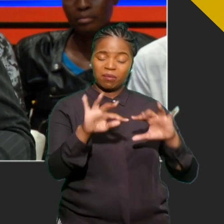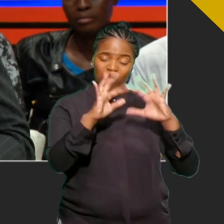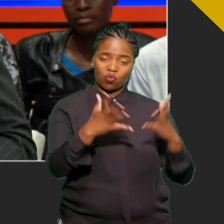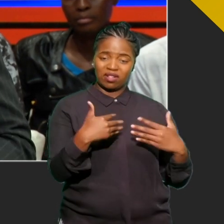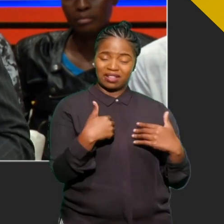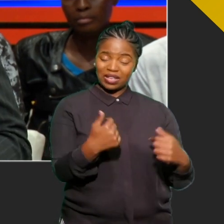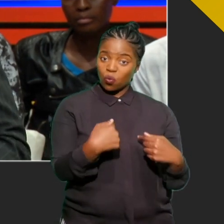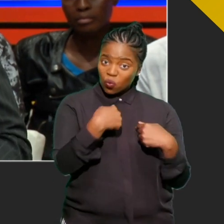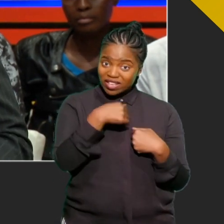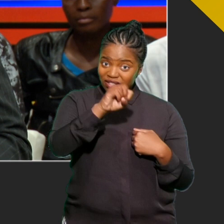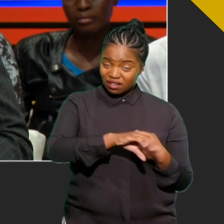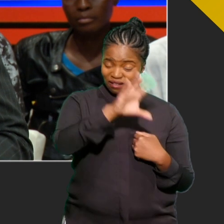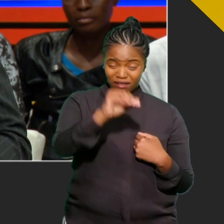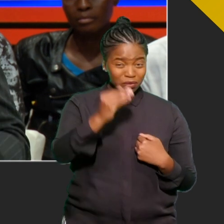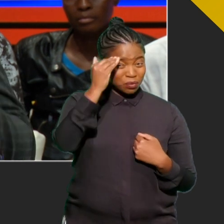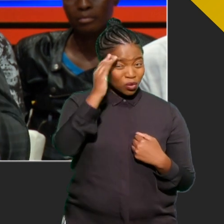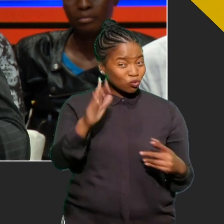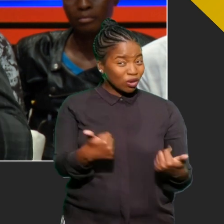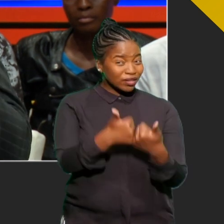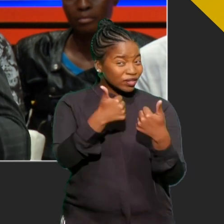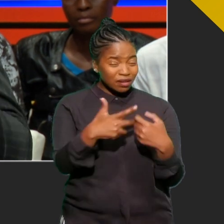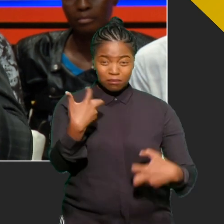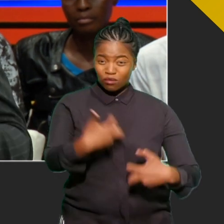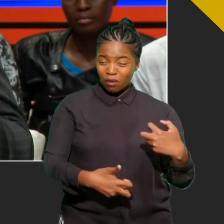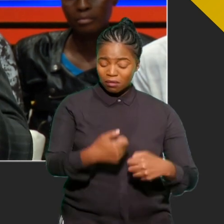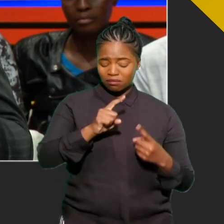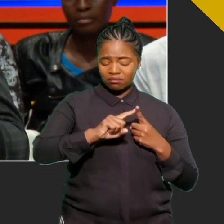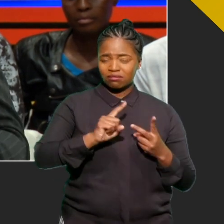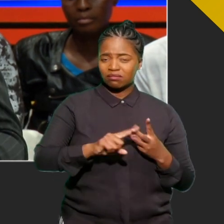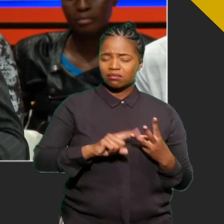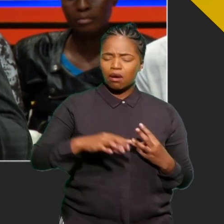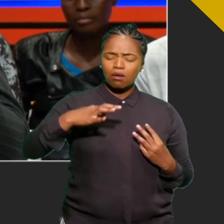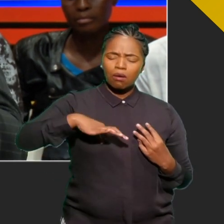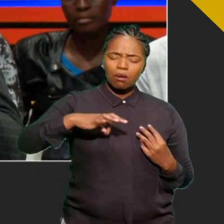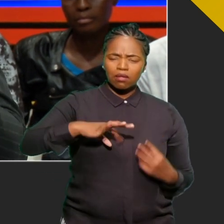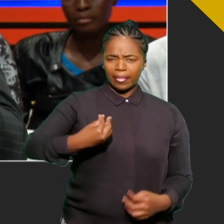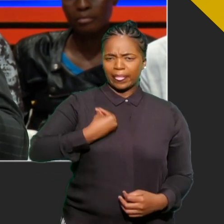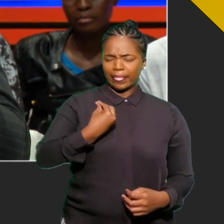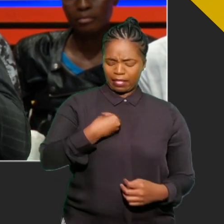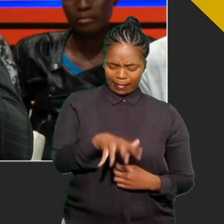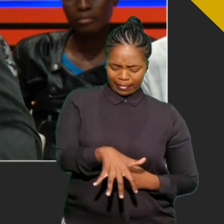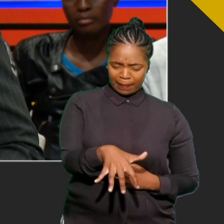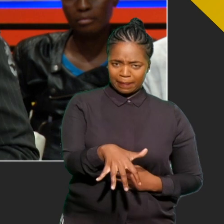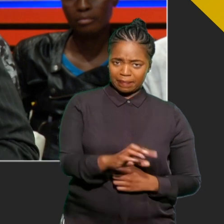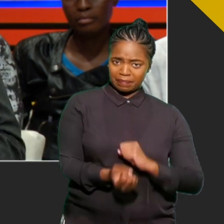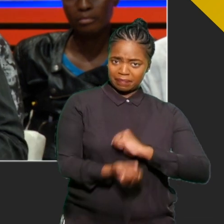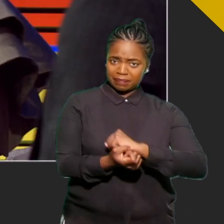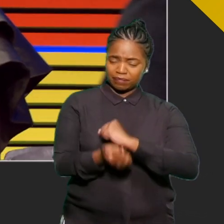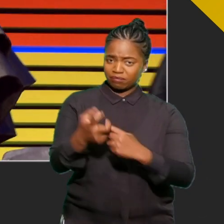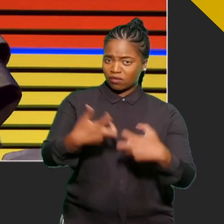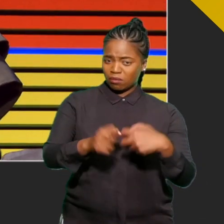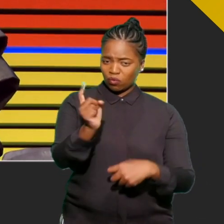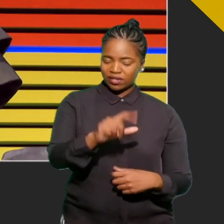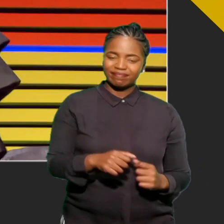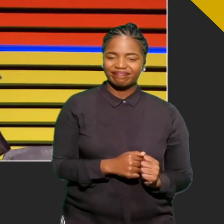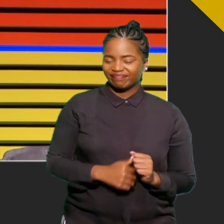communities across South Africa aware of these challenges? Are we aware of what young girls go through ngesikhathi sokukhulelwa as umuntu omusha? Ke le